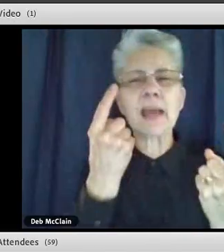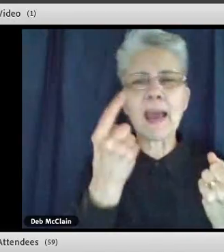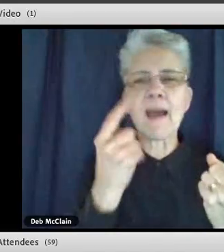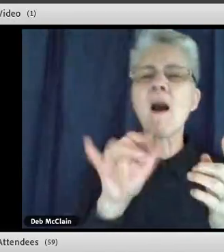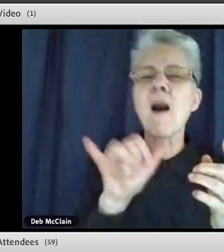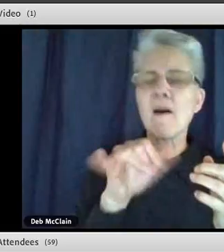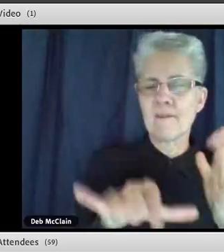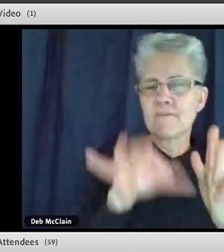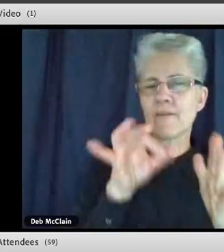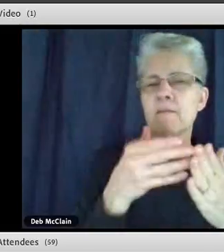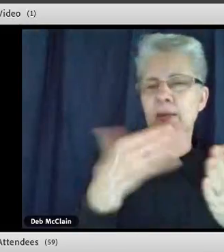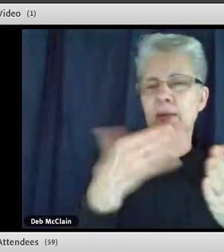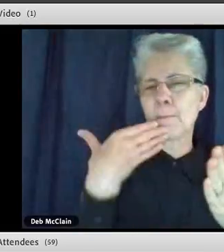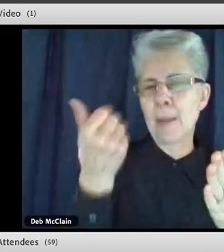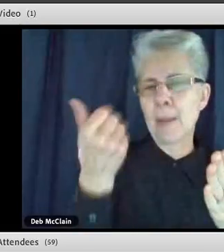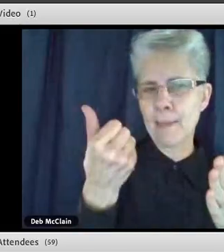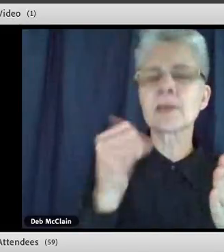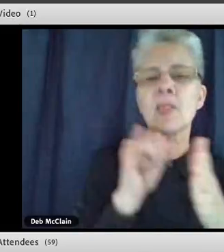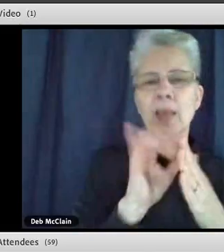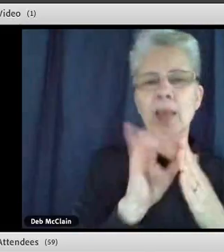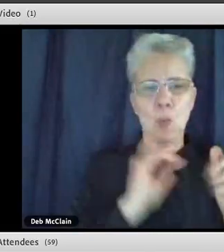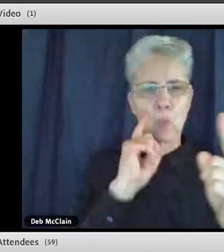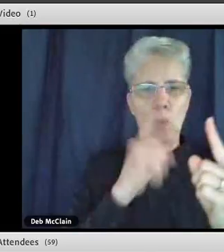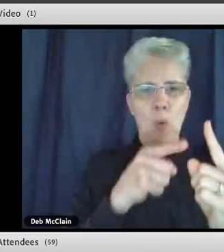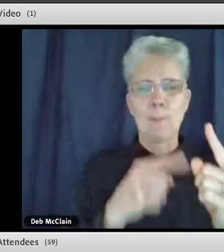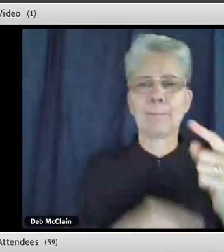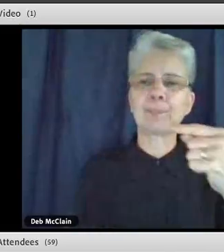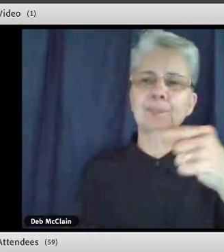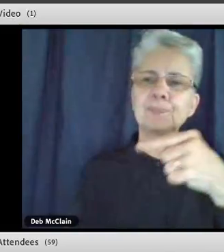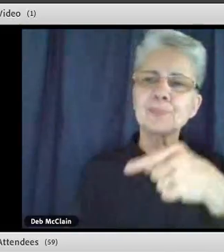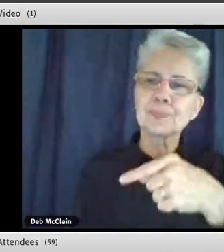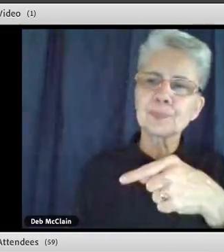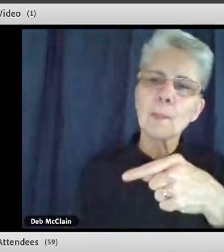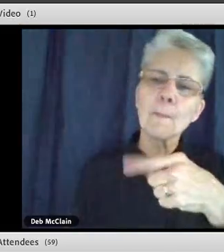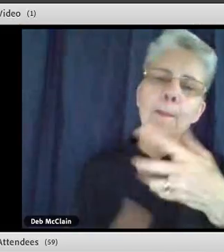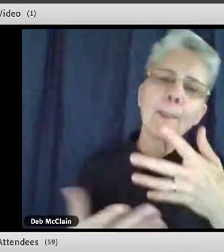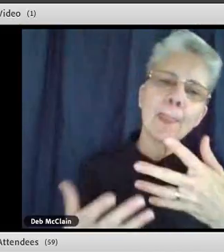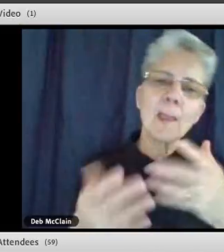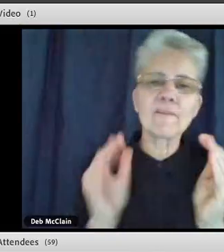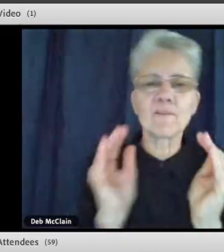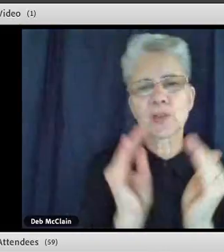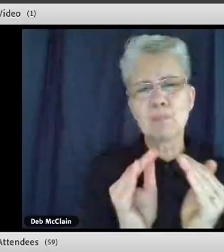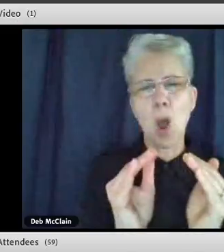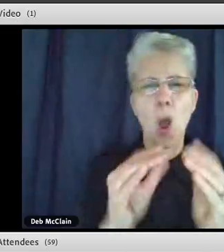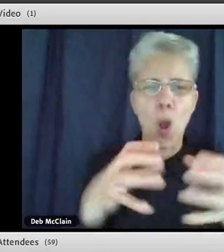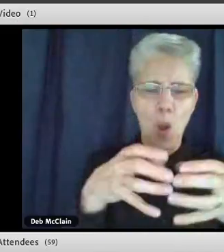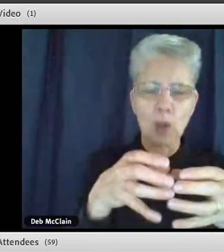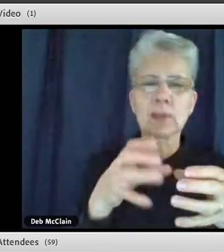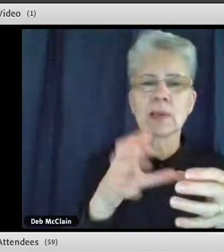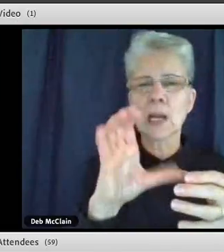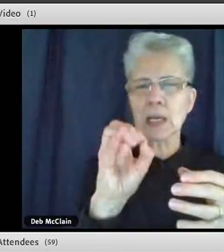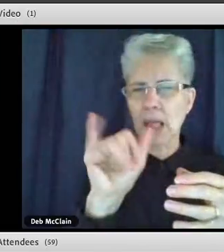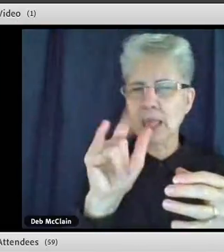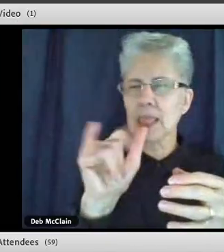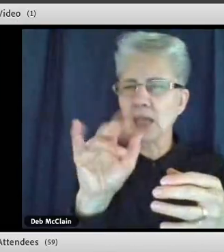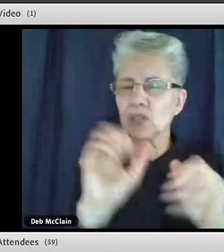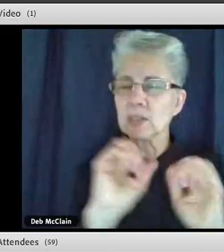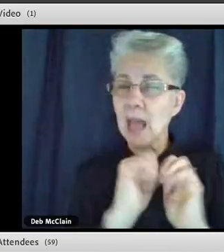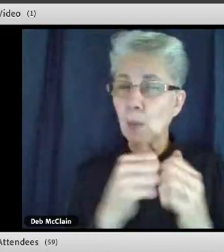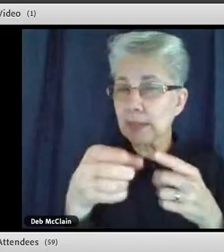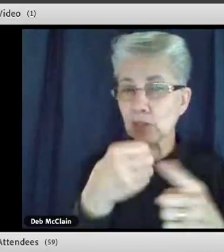things, right? So that's our goal. Now, for smaller collections, the way we describe